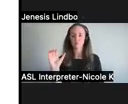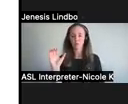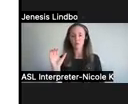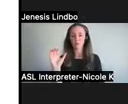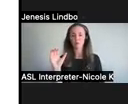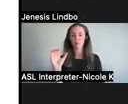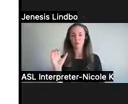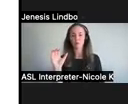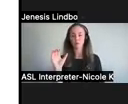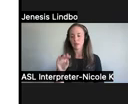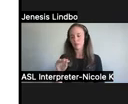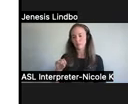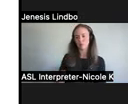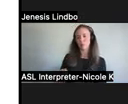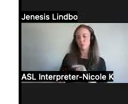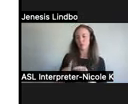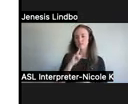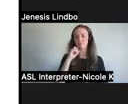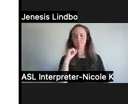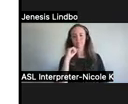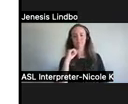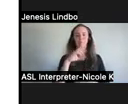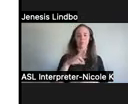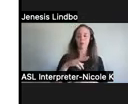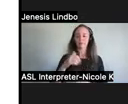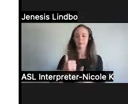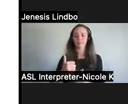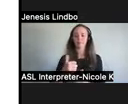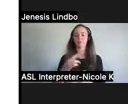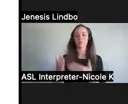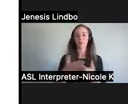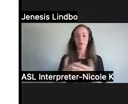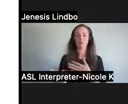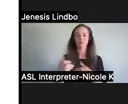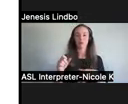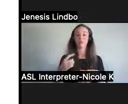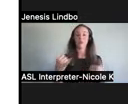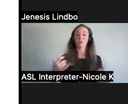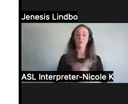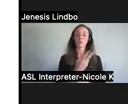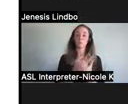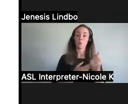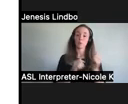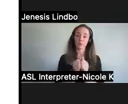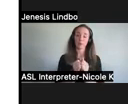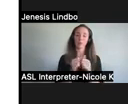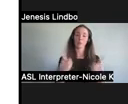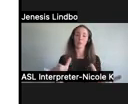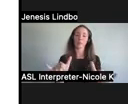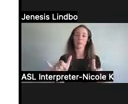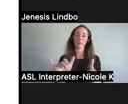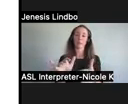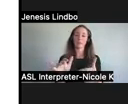next to part of their body where they can physically access those controls. So now they can use these two controllers together to play that video game they want to